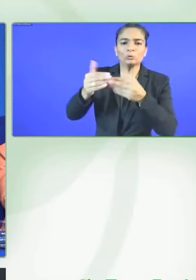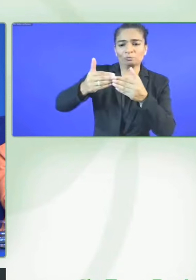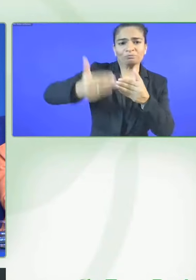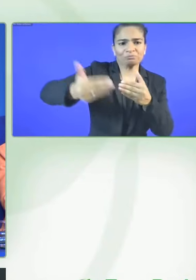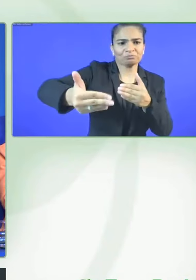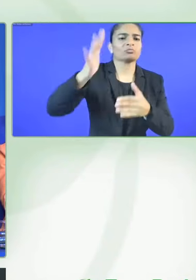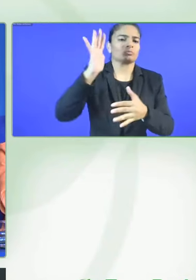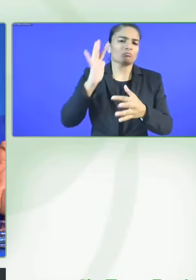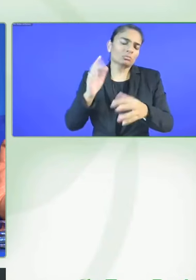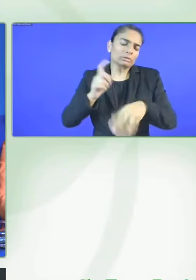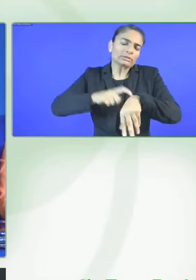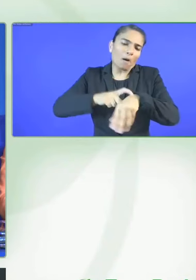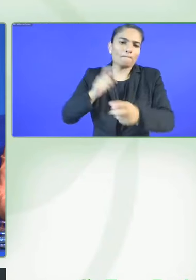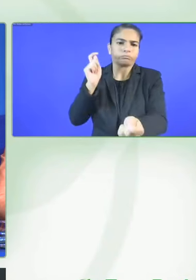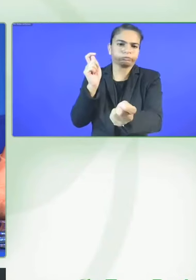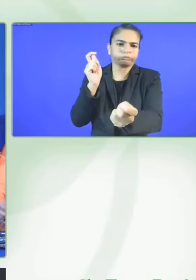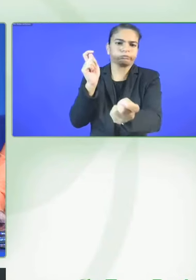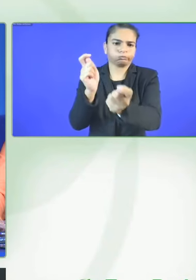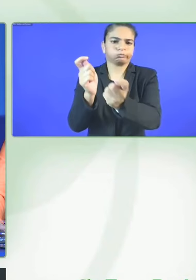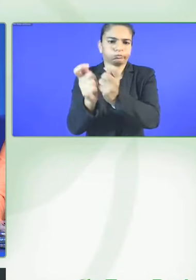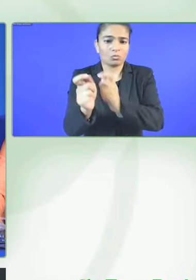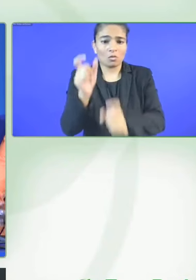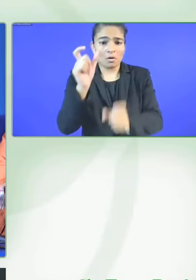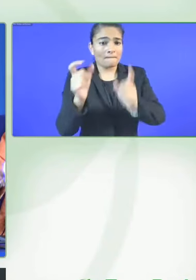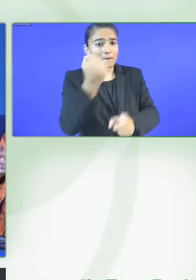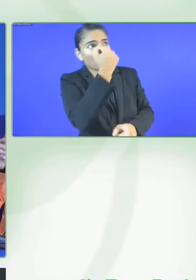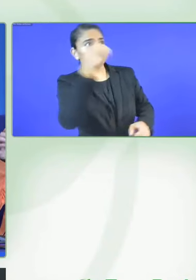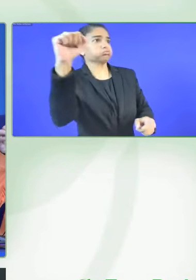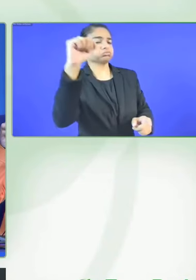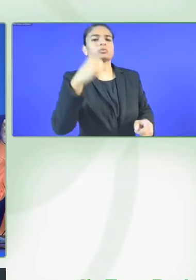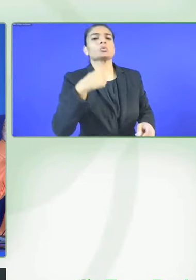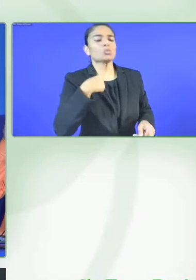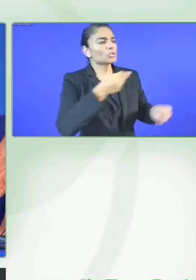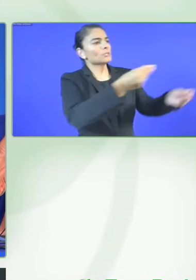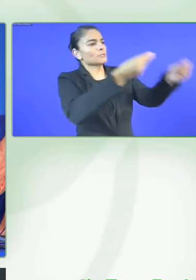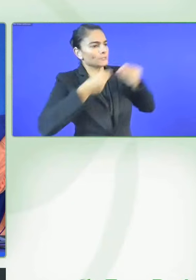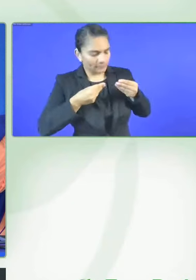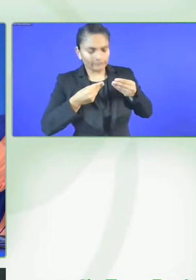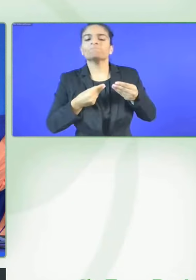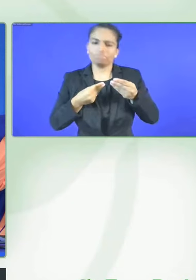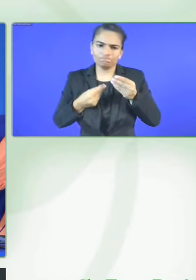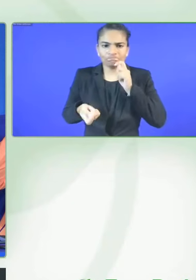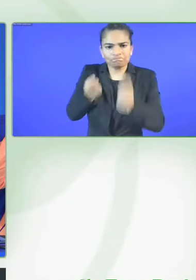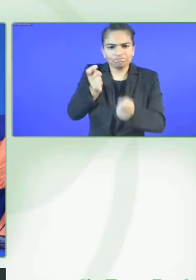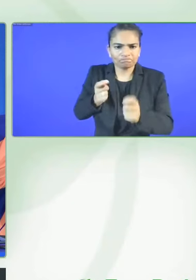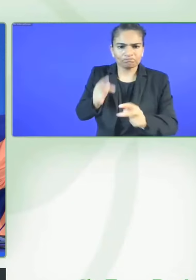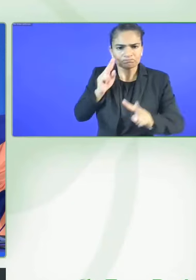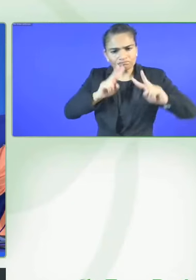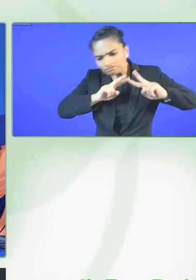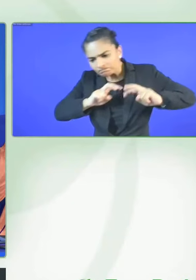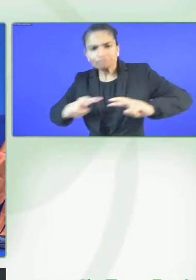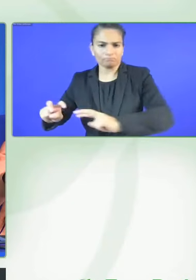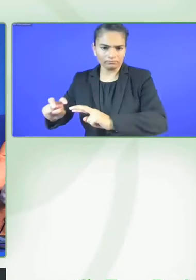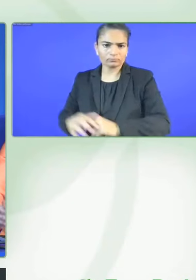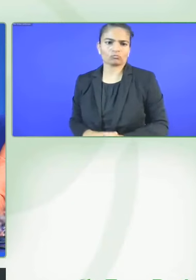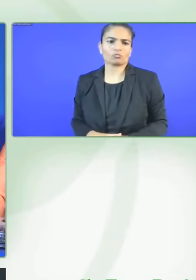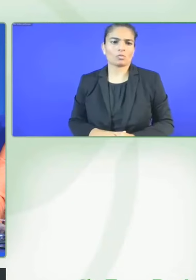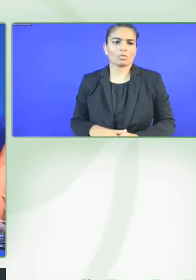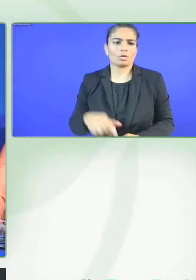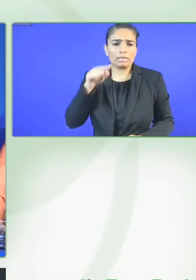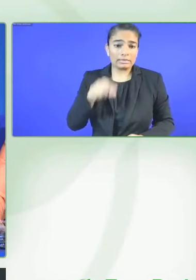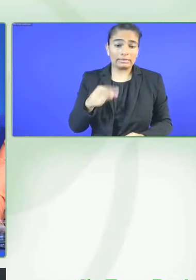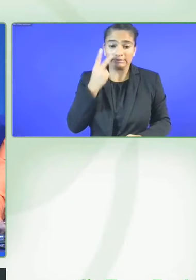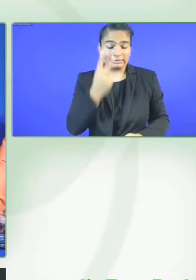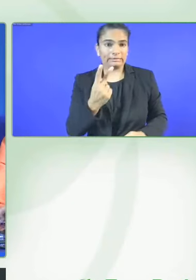the big change that was expected to take place, despite that fact that the essential requirements to comply with accessibility